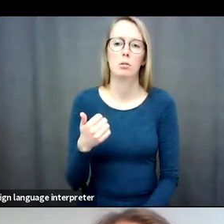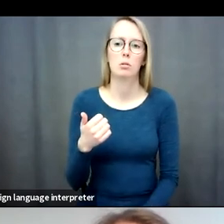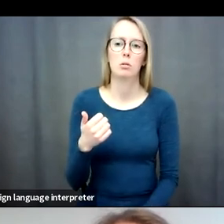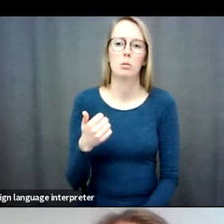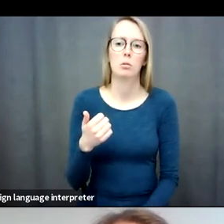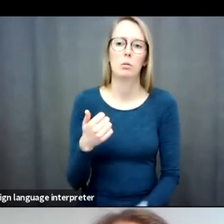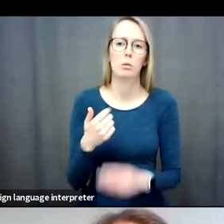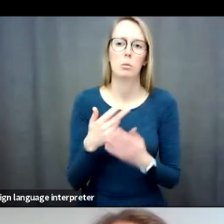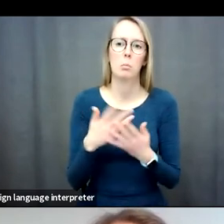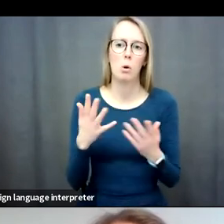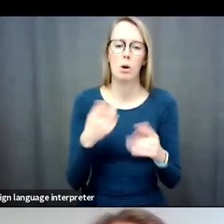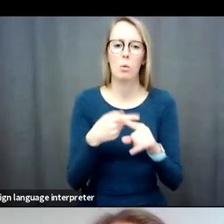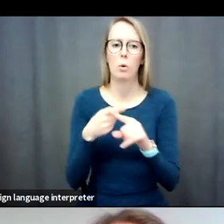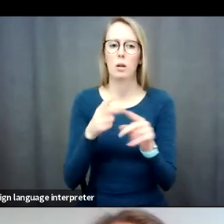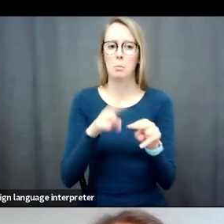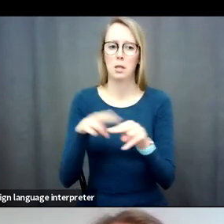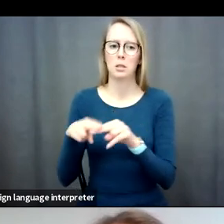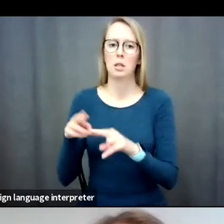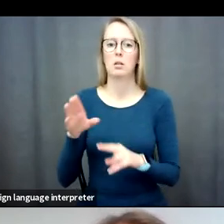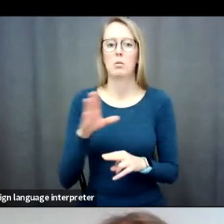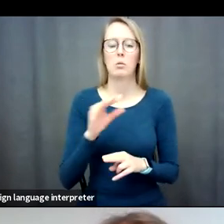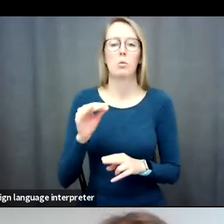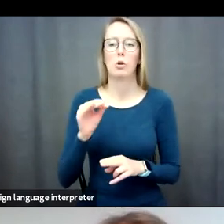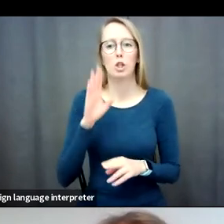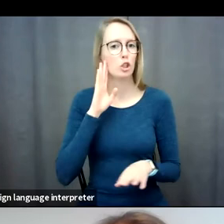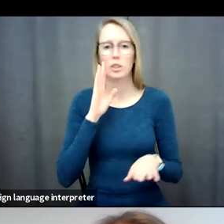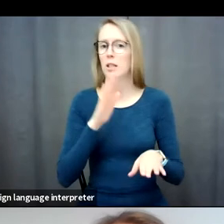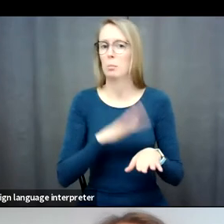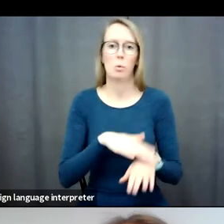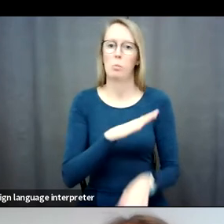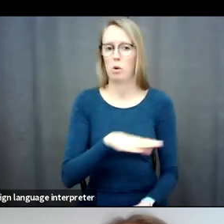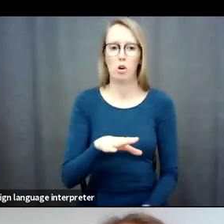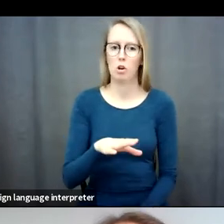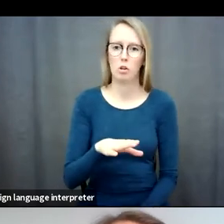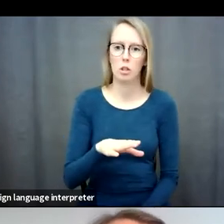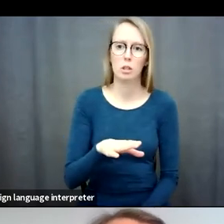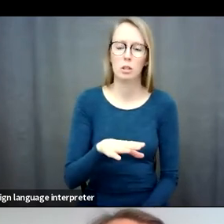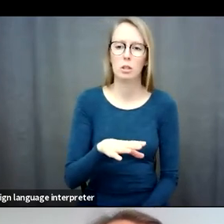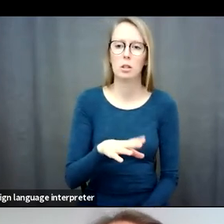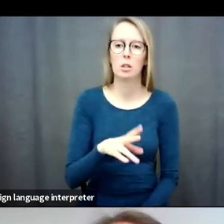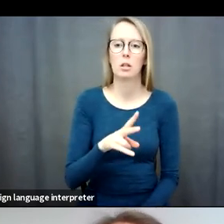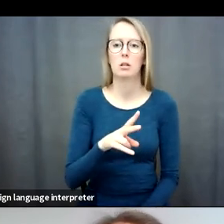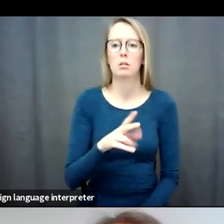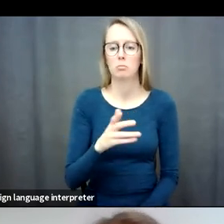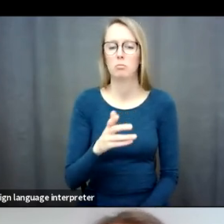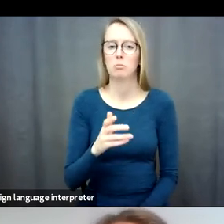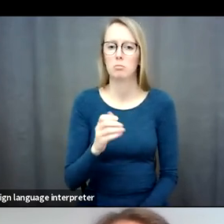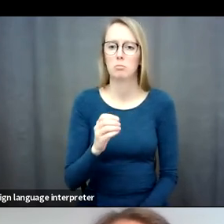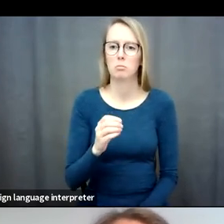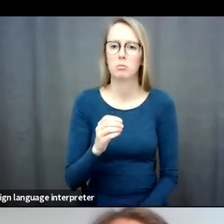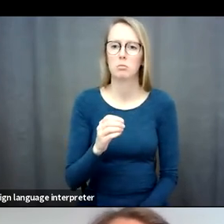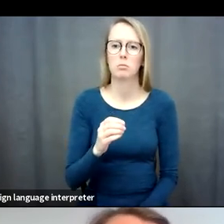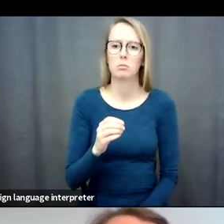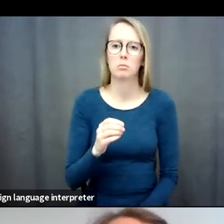in many occasions, they do not at all hear with the children or take their views in really